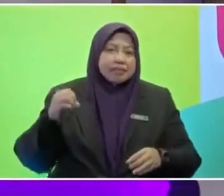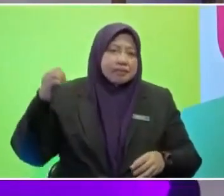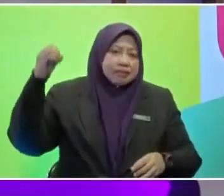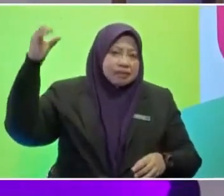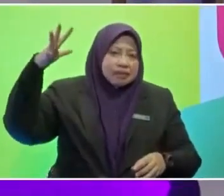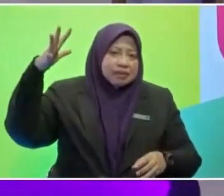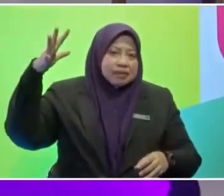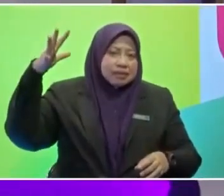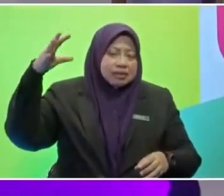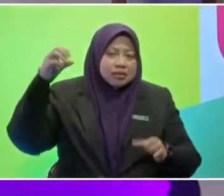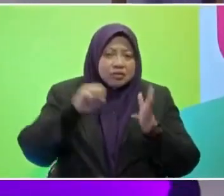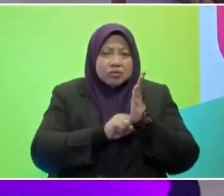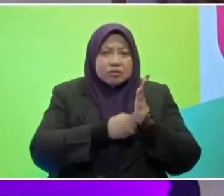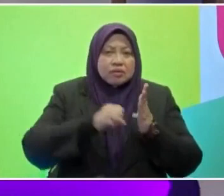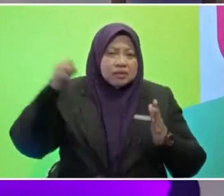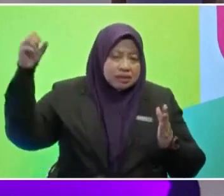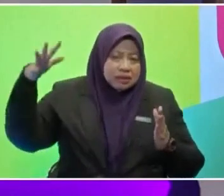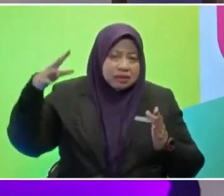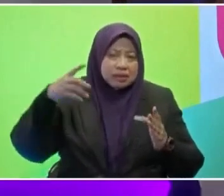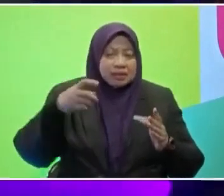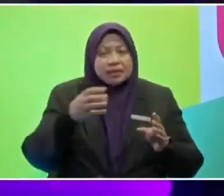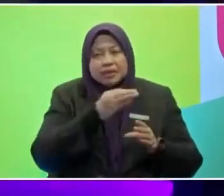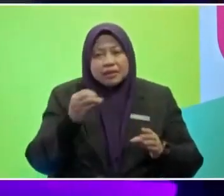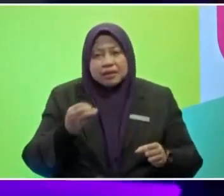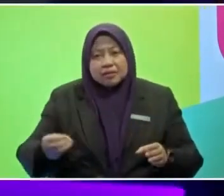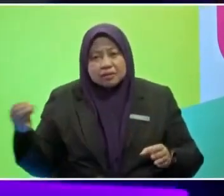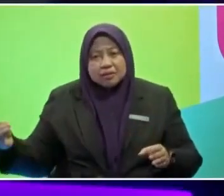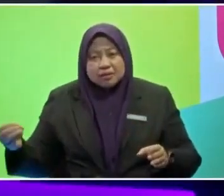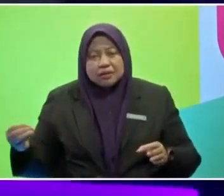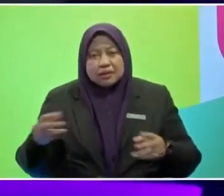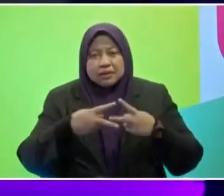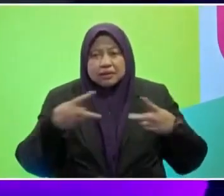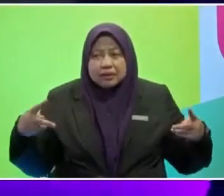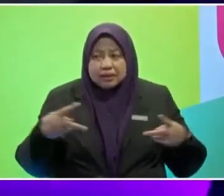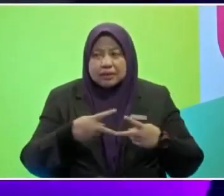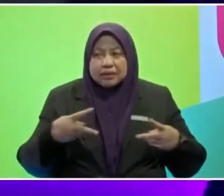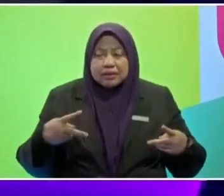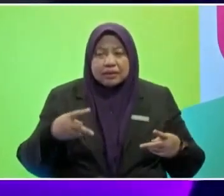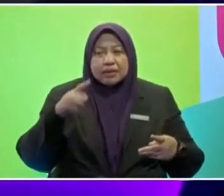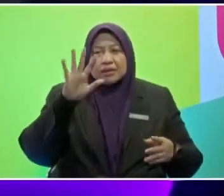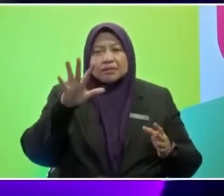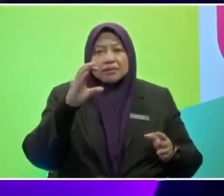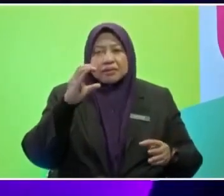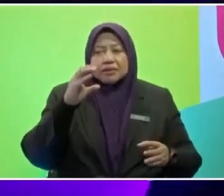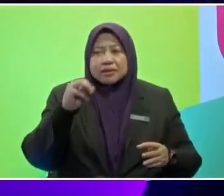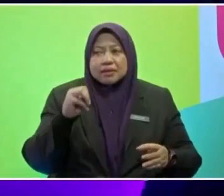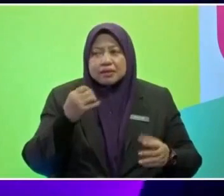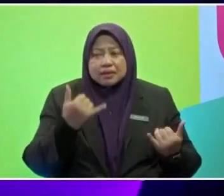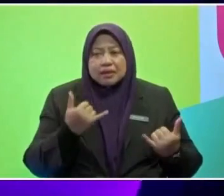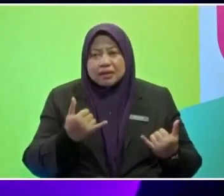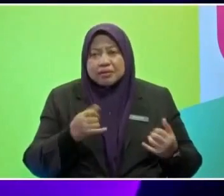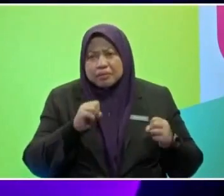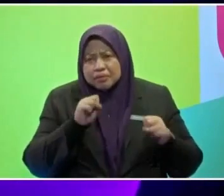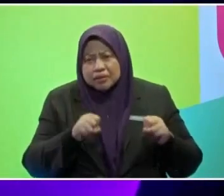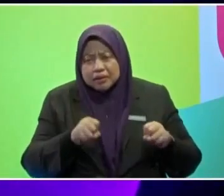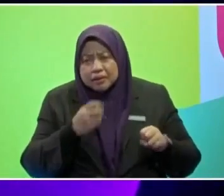object has a 5 centimeter distance. Yes. Okay, now you can see it clearer. All right. Okay, this is 5